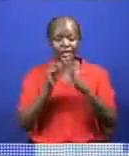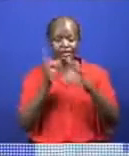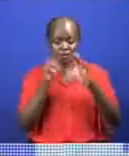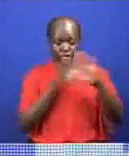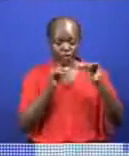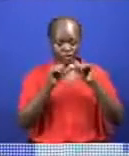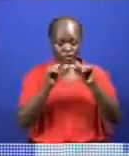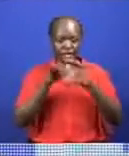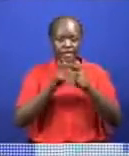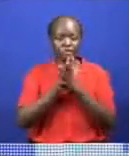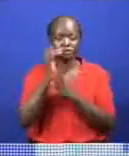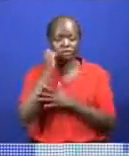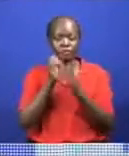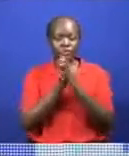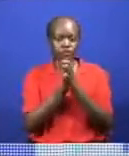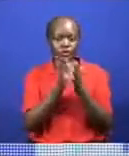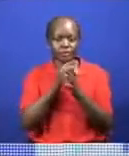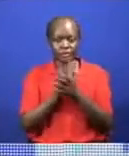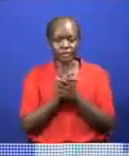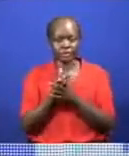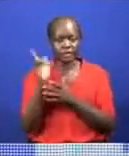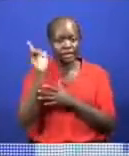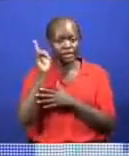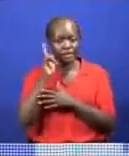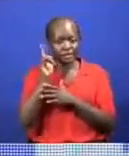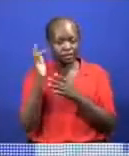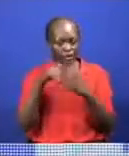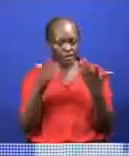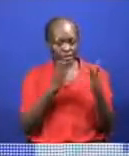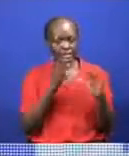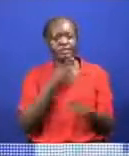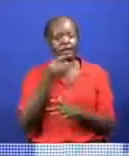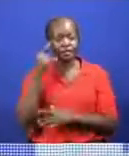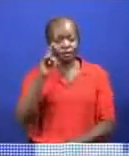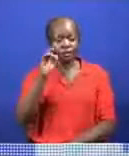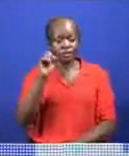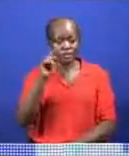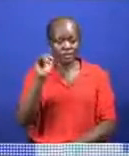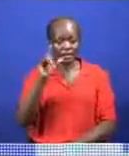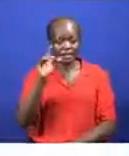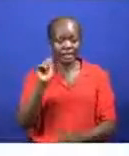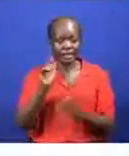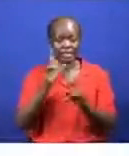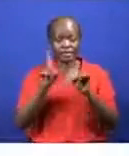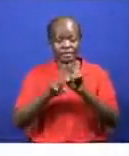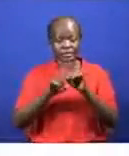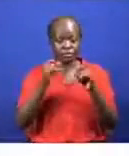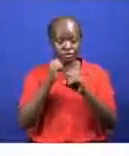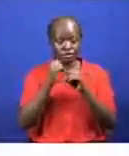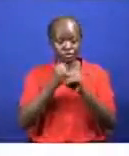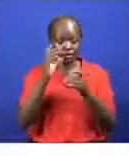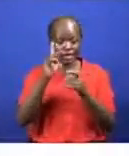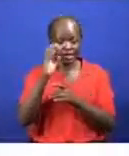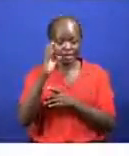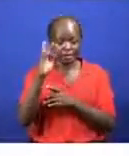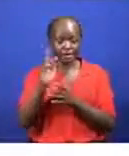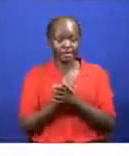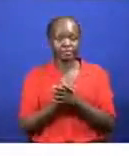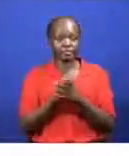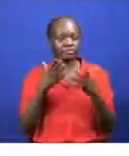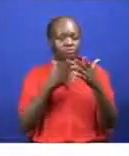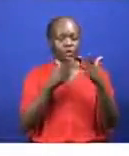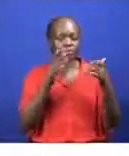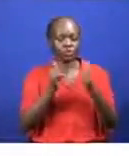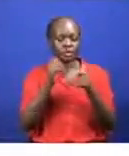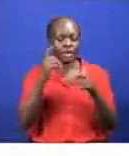Moving on to some sad story. Listen to this. The desire of Stella Vaati to conquer in Kcpe was unfortunately interrupted by fate